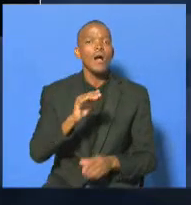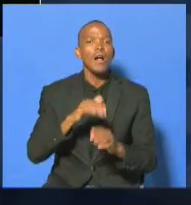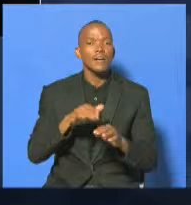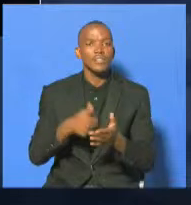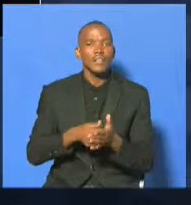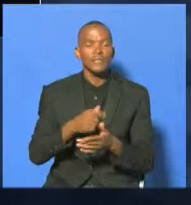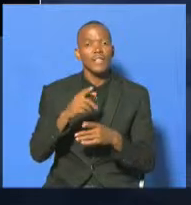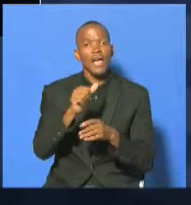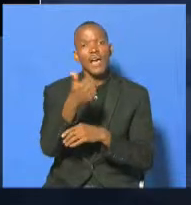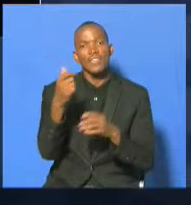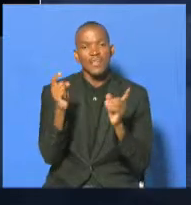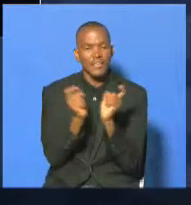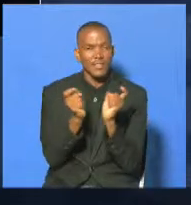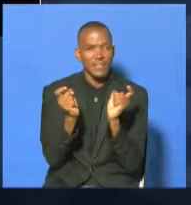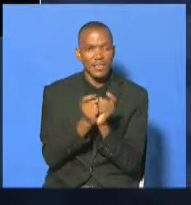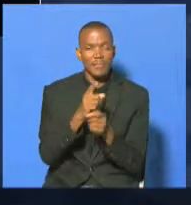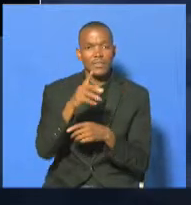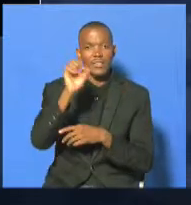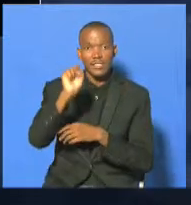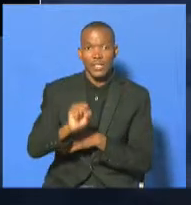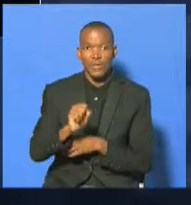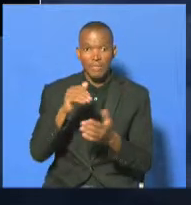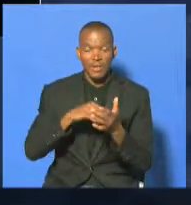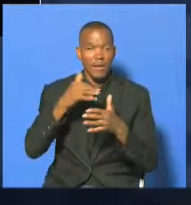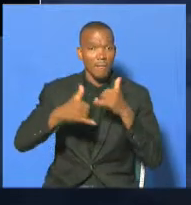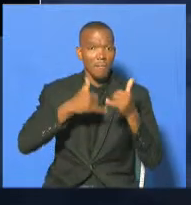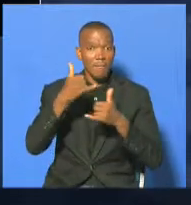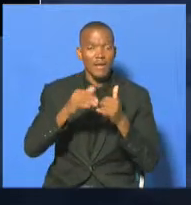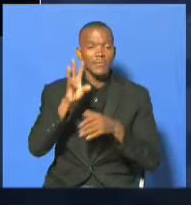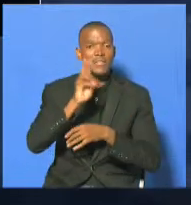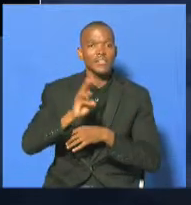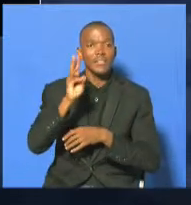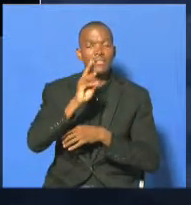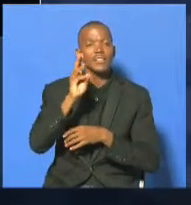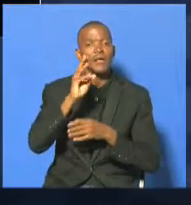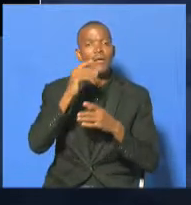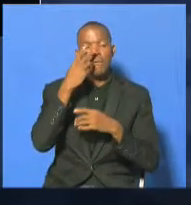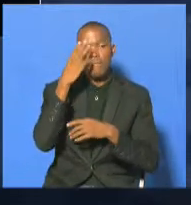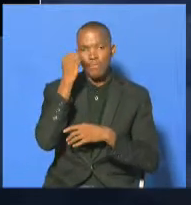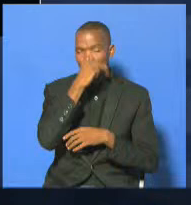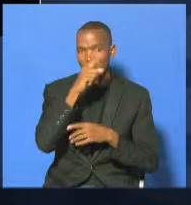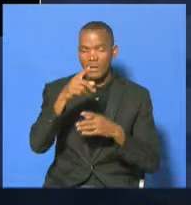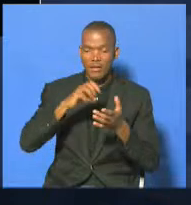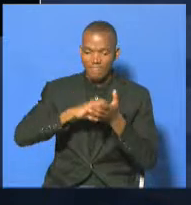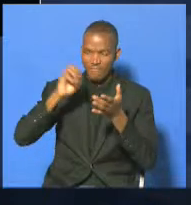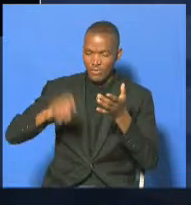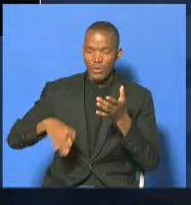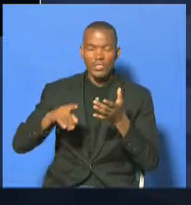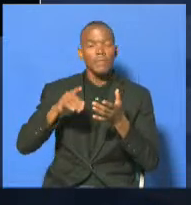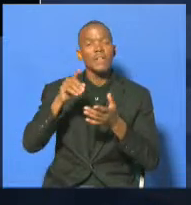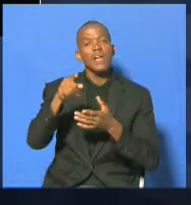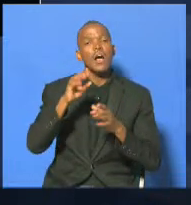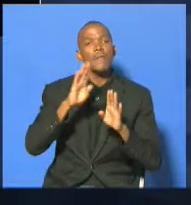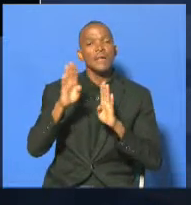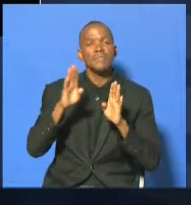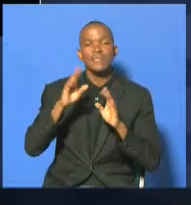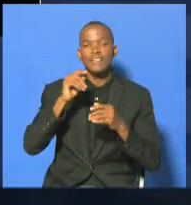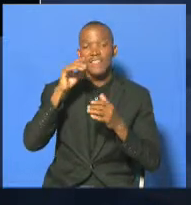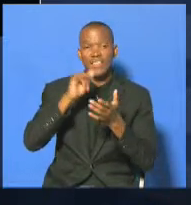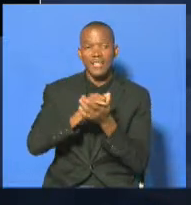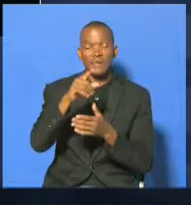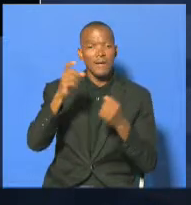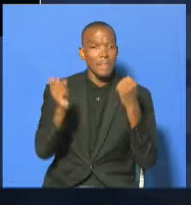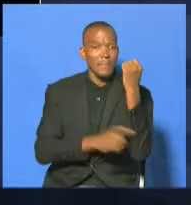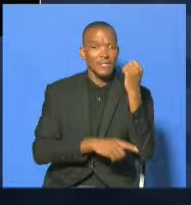In other matches still in the first division south to be played over the weekend, Mushulisa Chiefs, who recently lost 3 points due to disciplinary issues, will